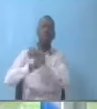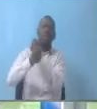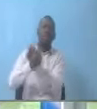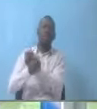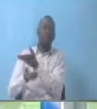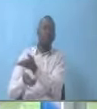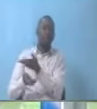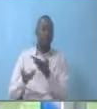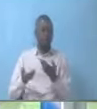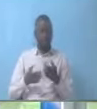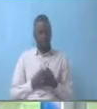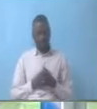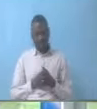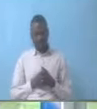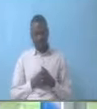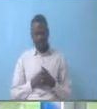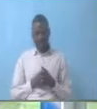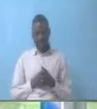What